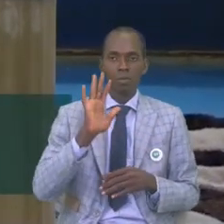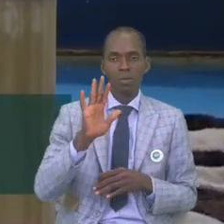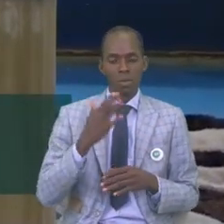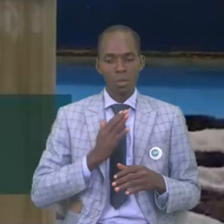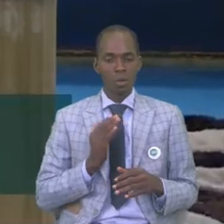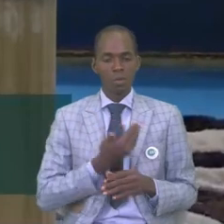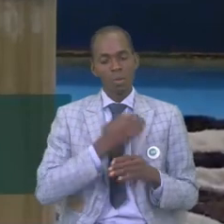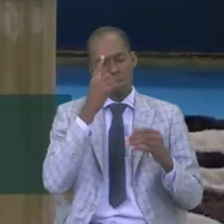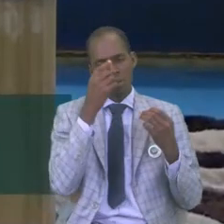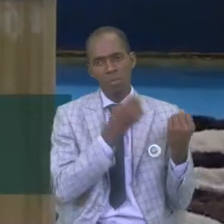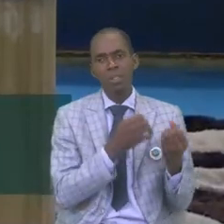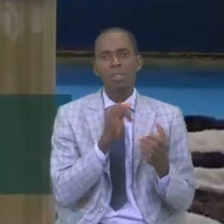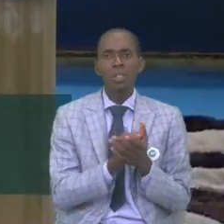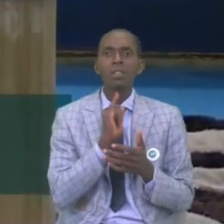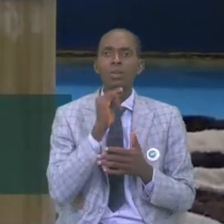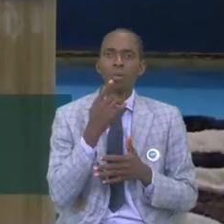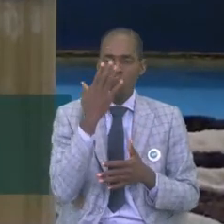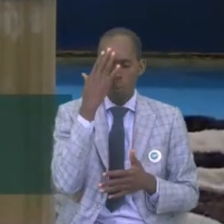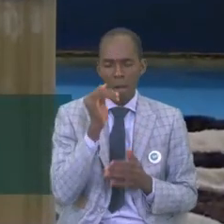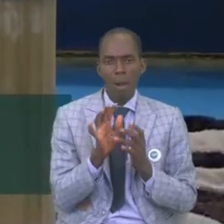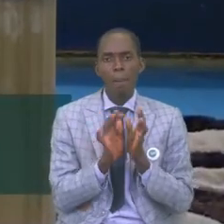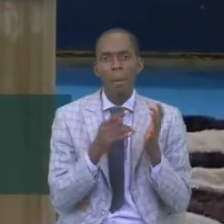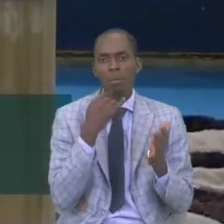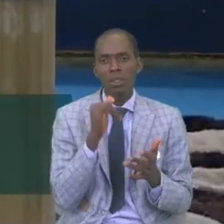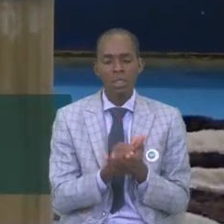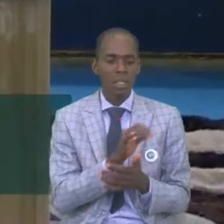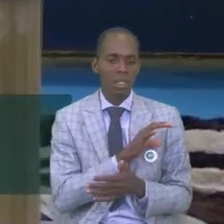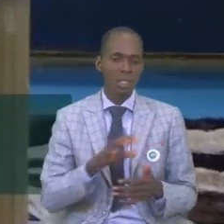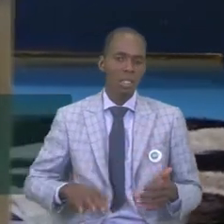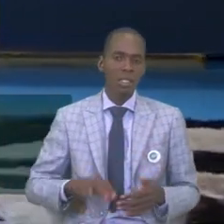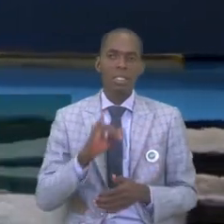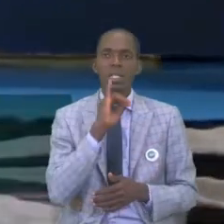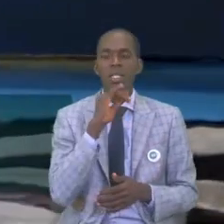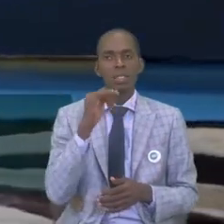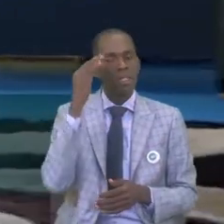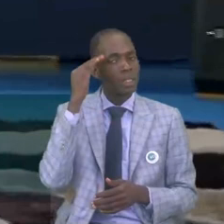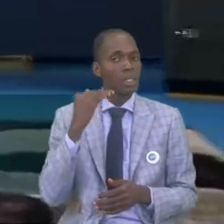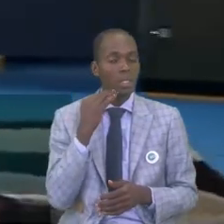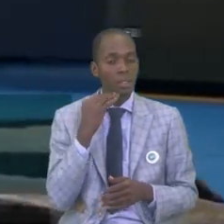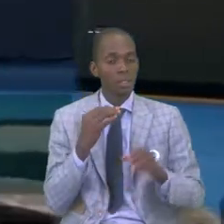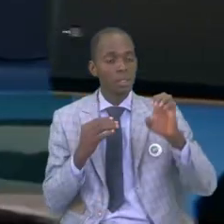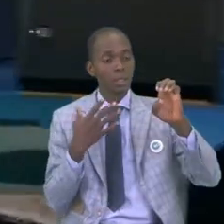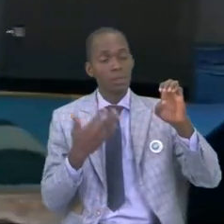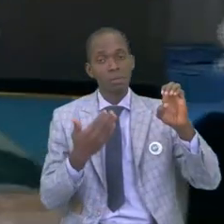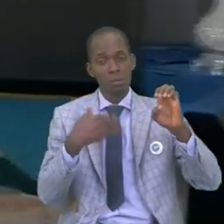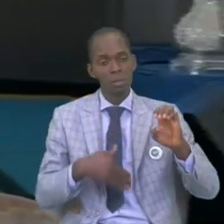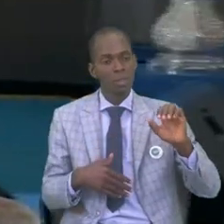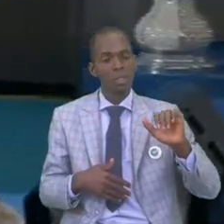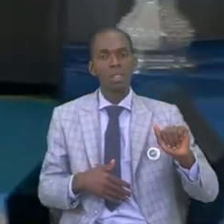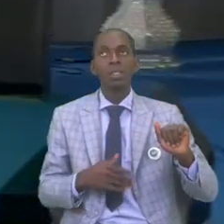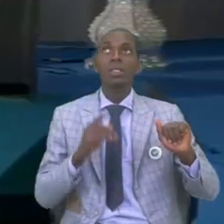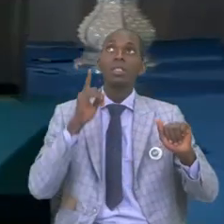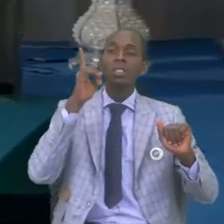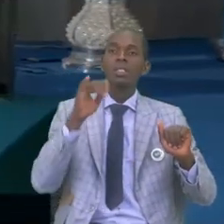it means when it says he is the head of the church. He is the advocate. We have an advocate with